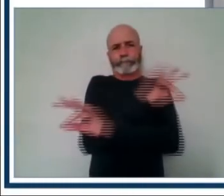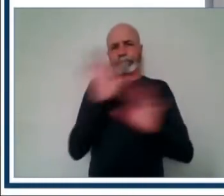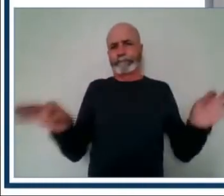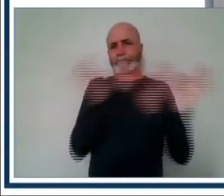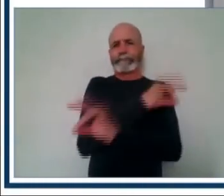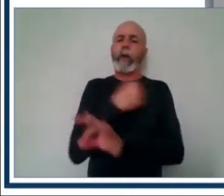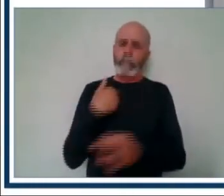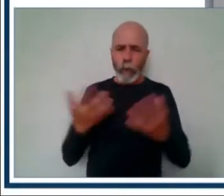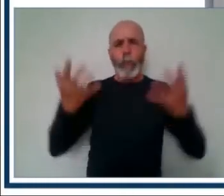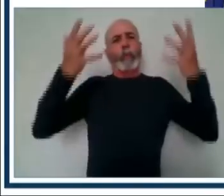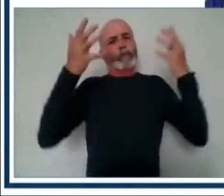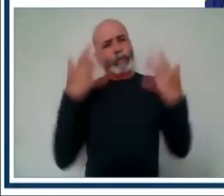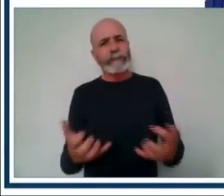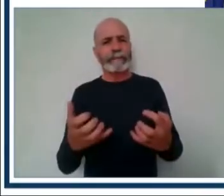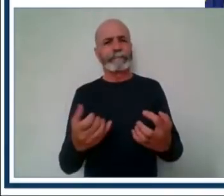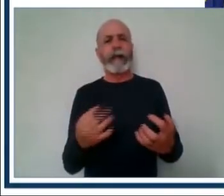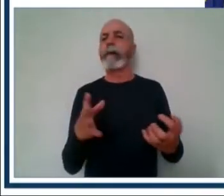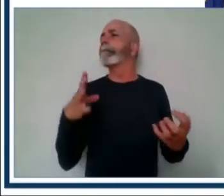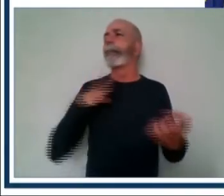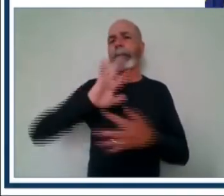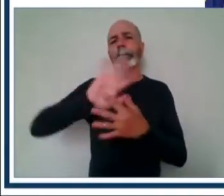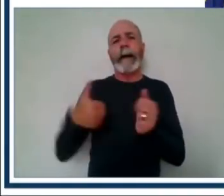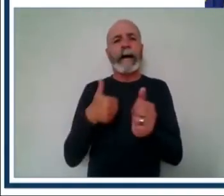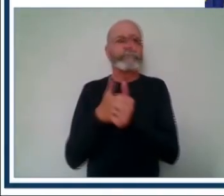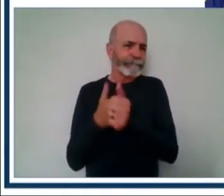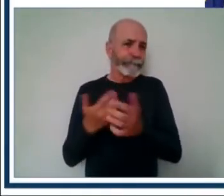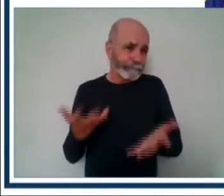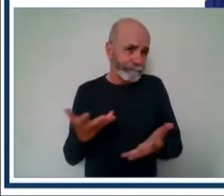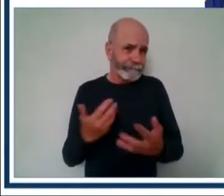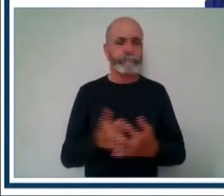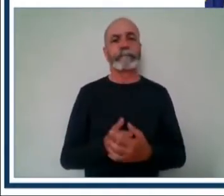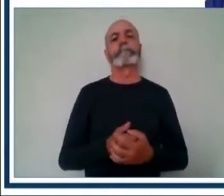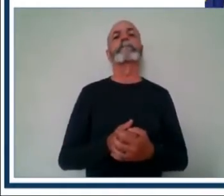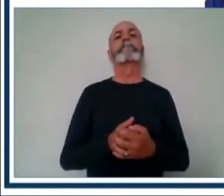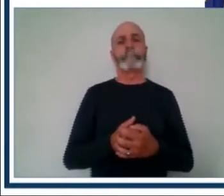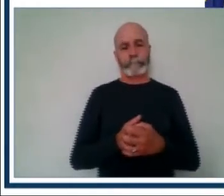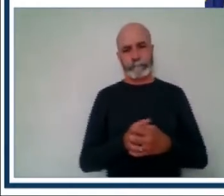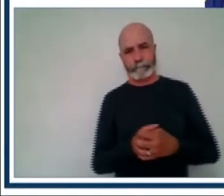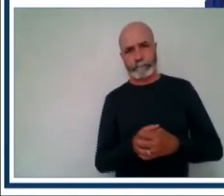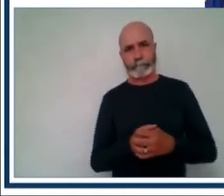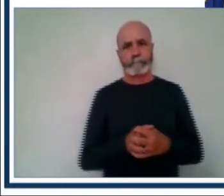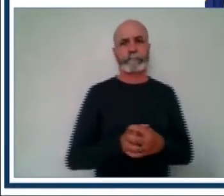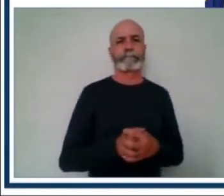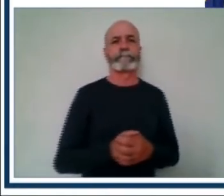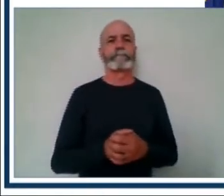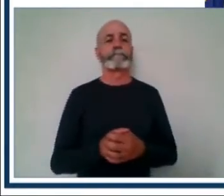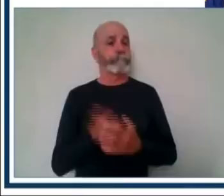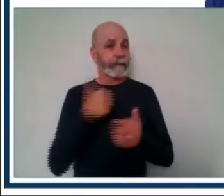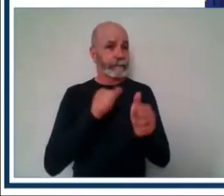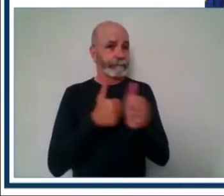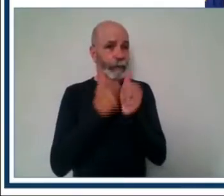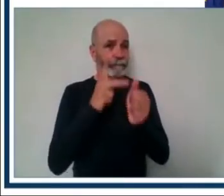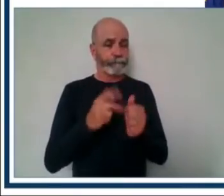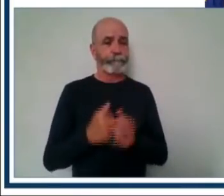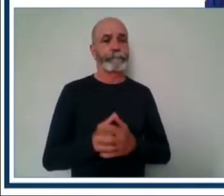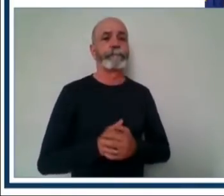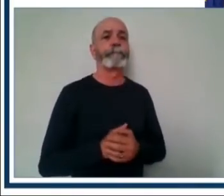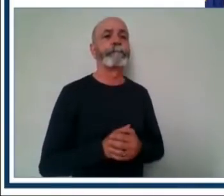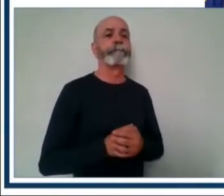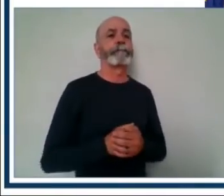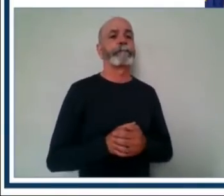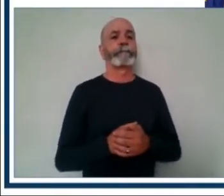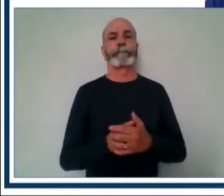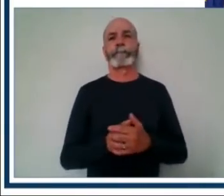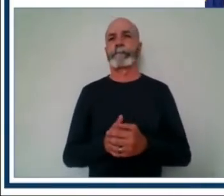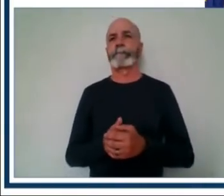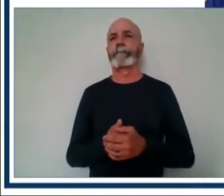face. Adrienne, please go ahead with your follow-up. And Dr. Strang, could you give us an update on the vaccine supply,